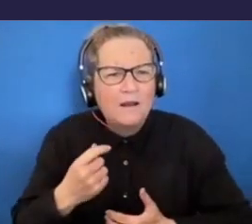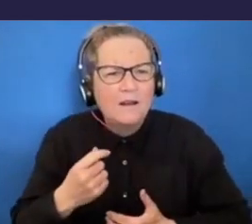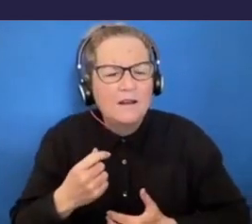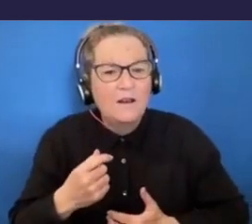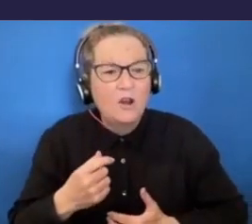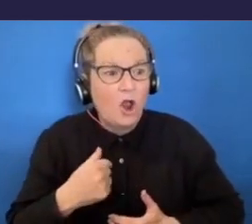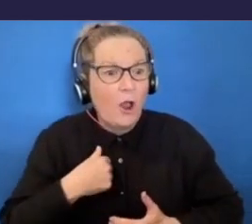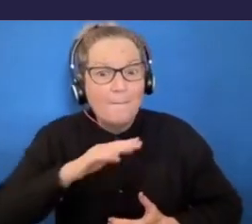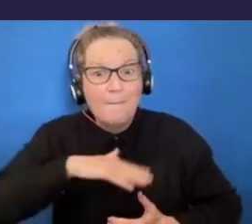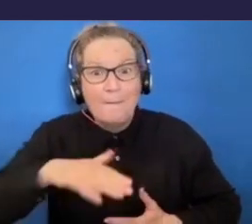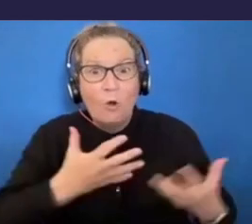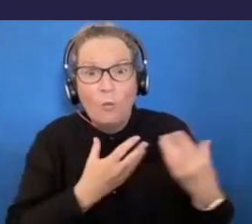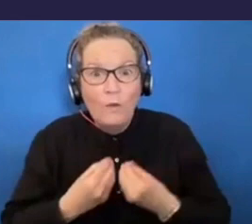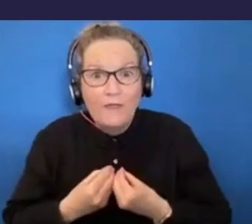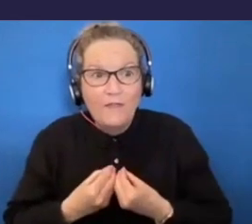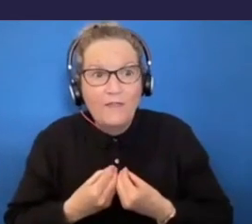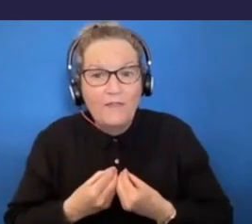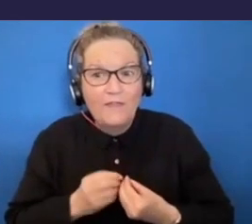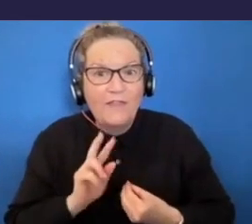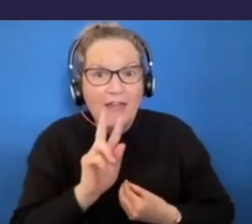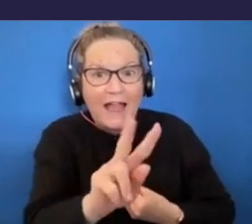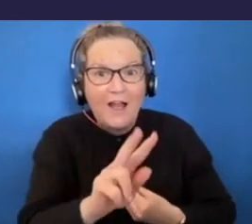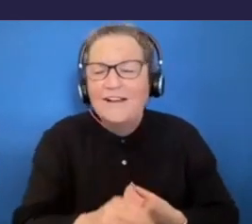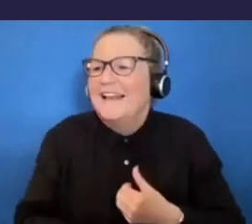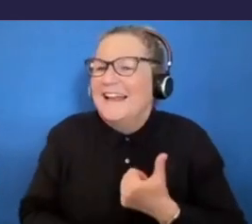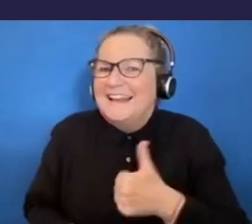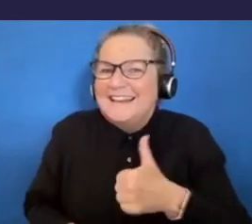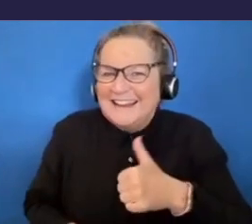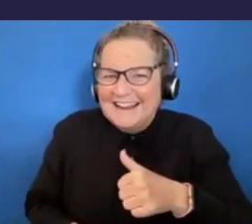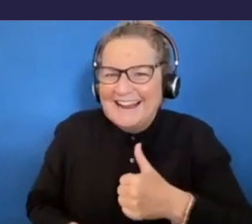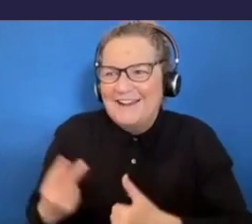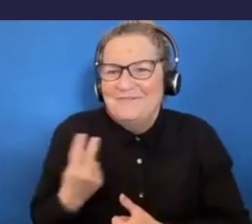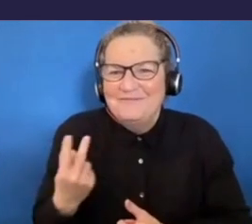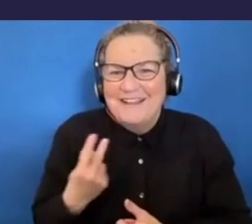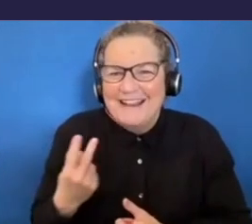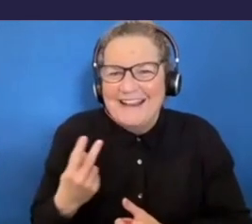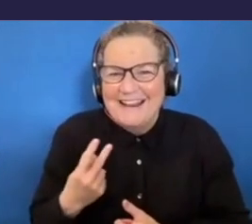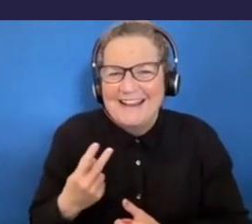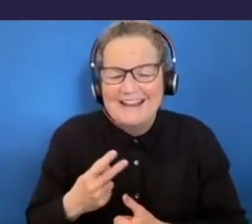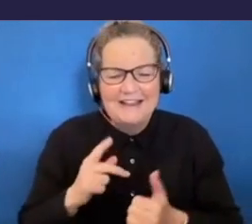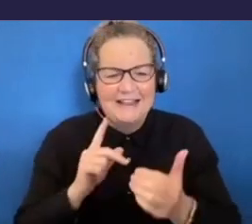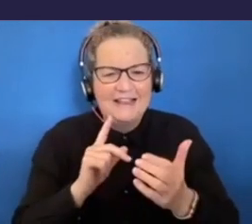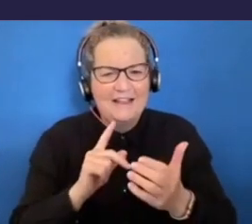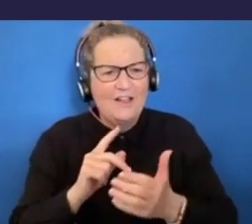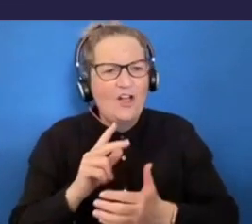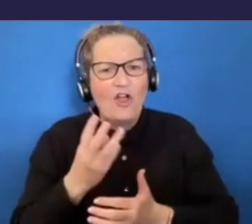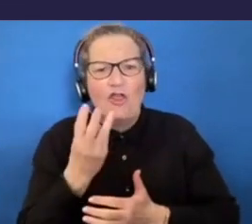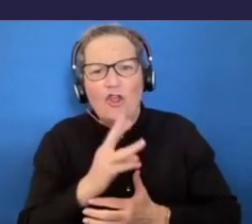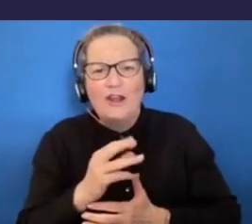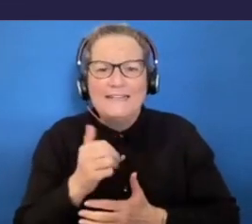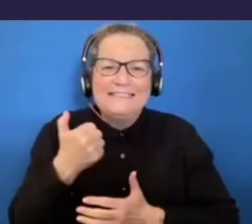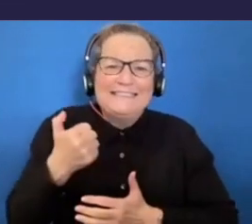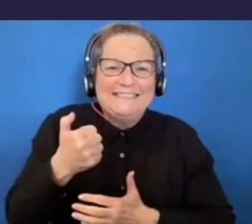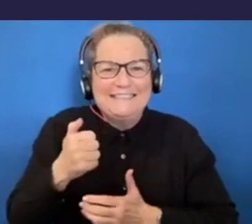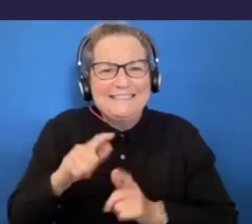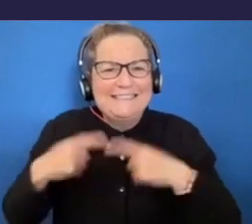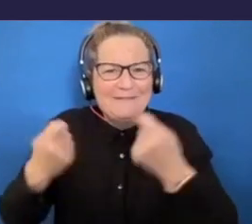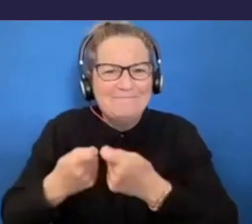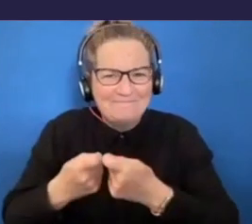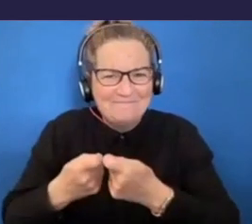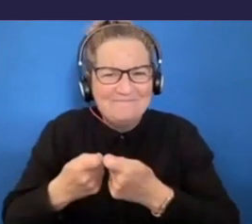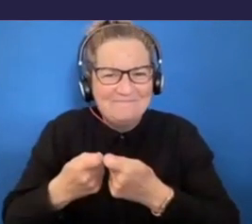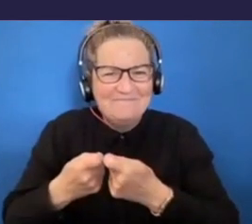basketball, don't we? Have 36ers. Like 36ers. Photographs of Jessica and Coralie together at a basketball